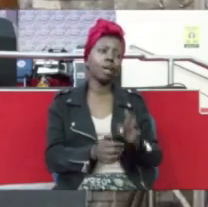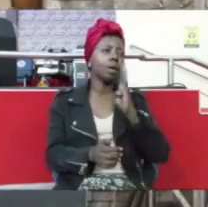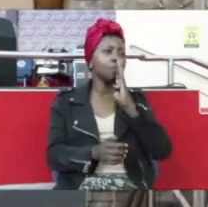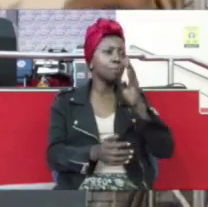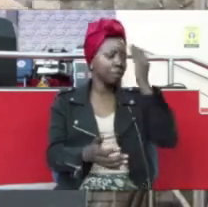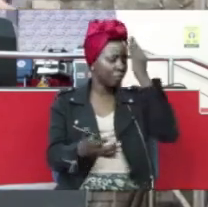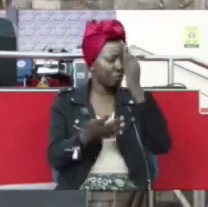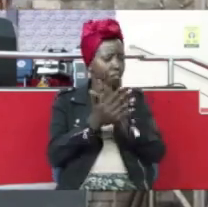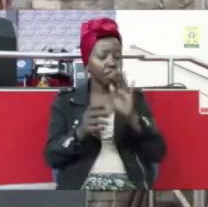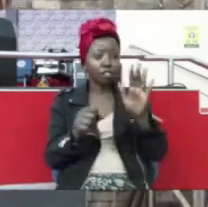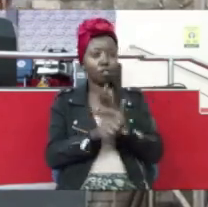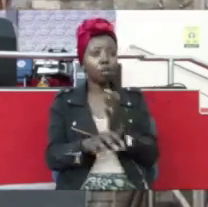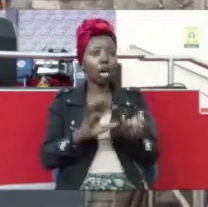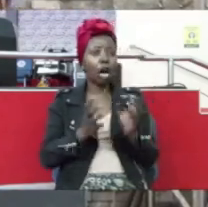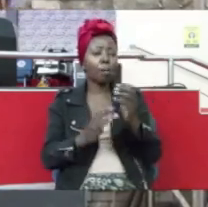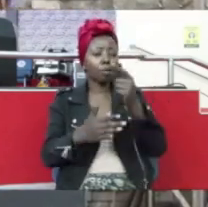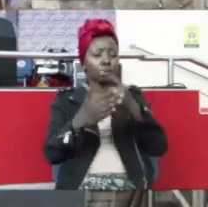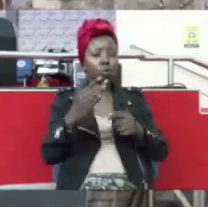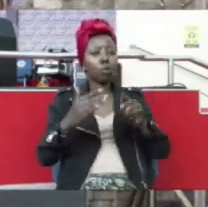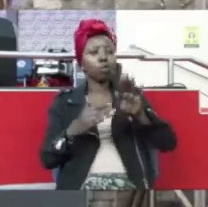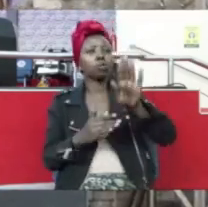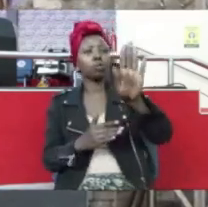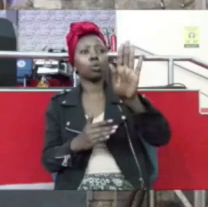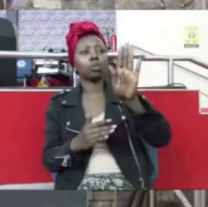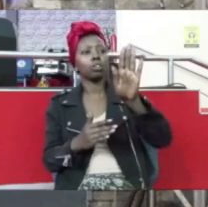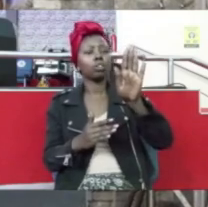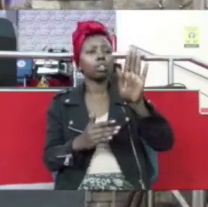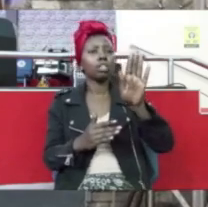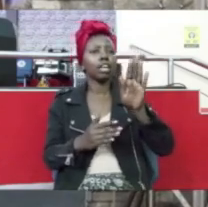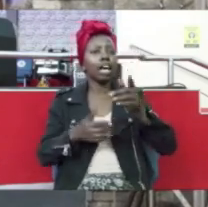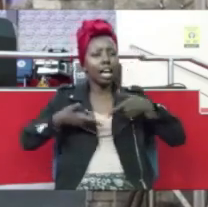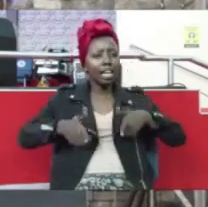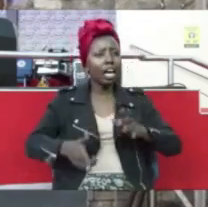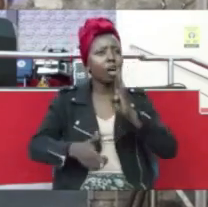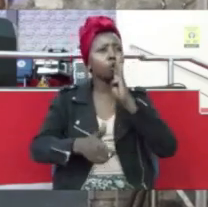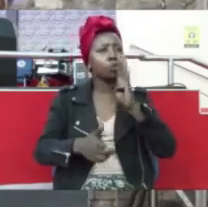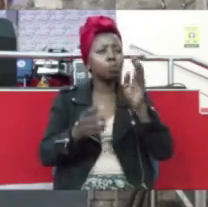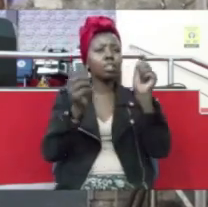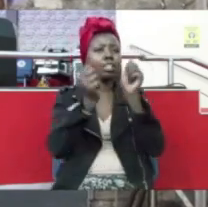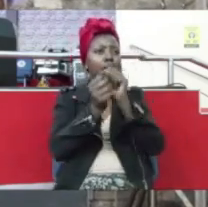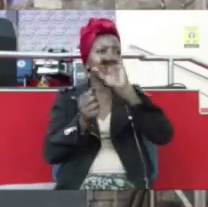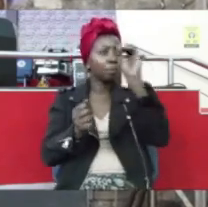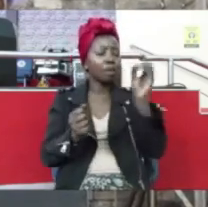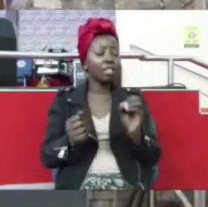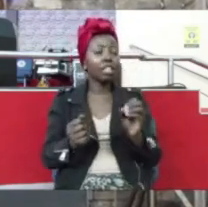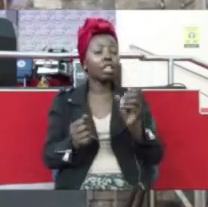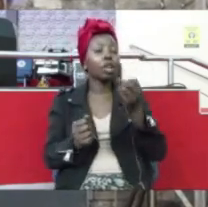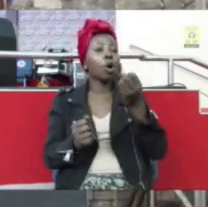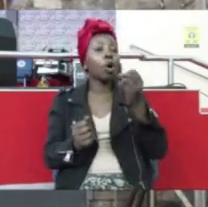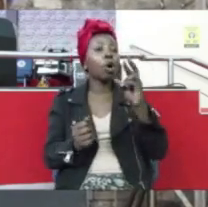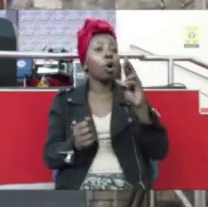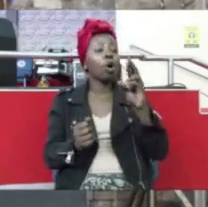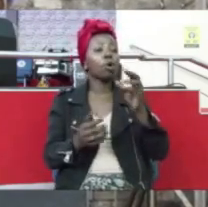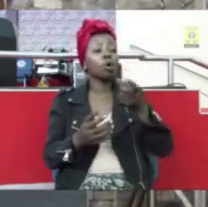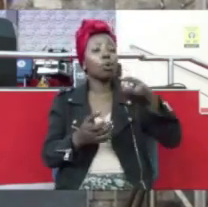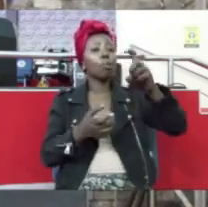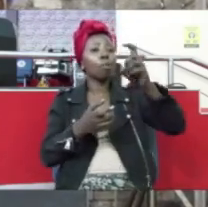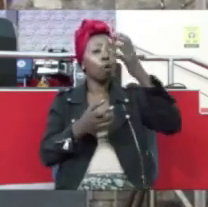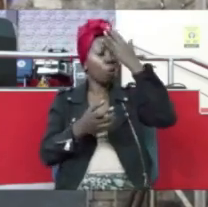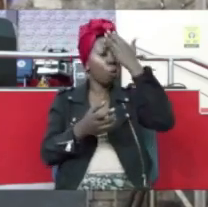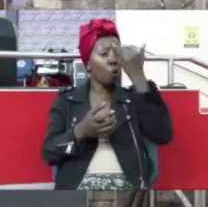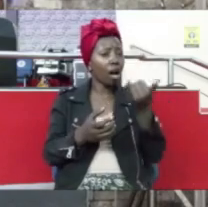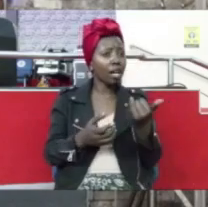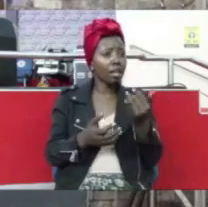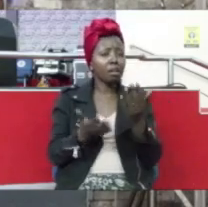what is yours and let it be at least 10% or plus. Because why do we put a plus? Because maybe